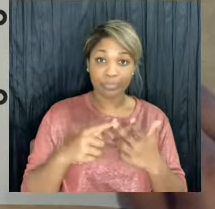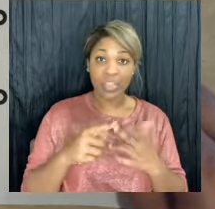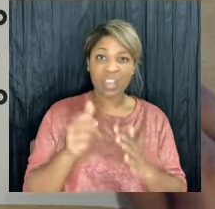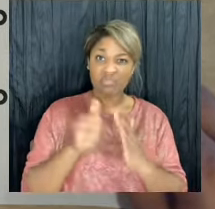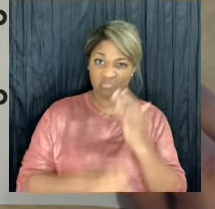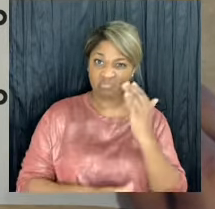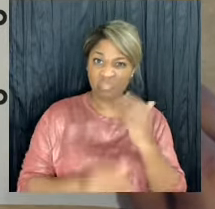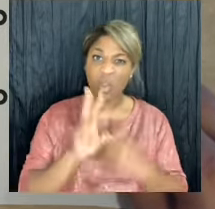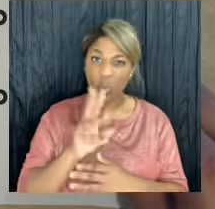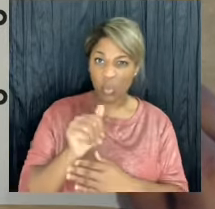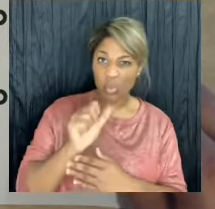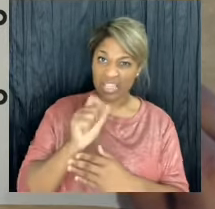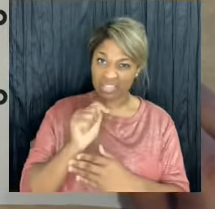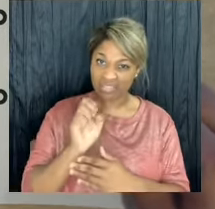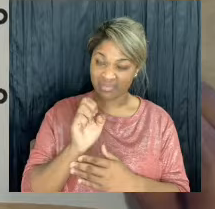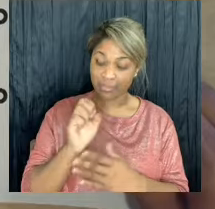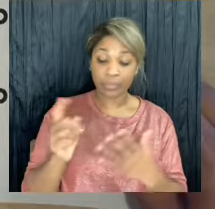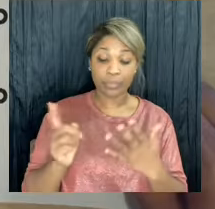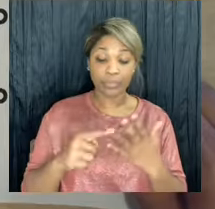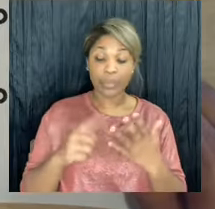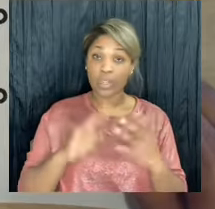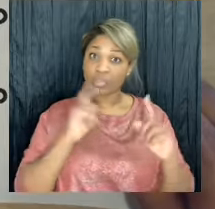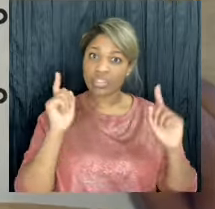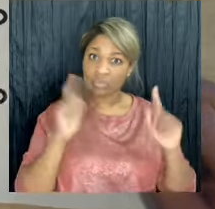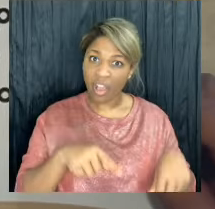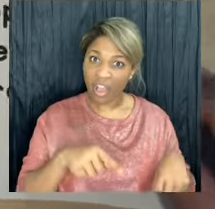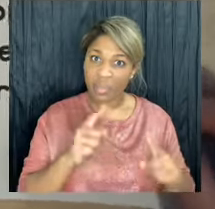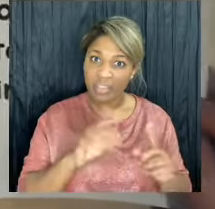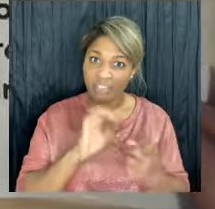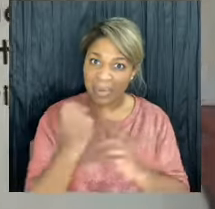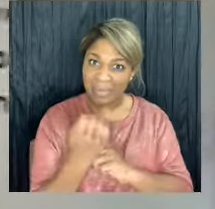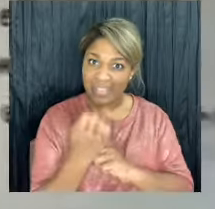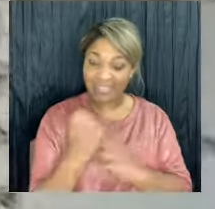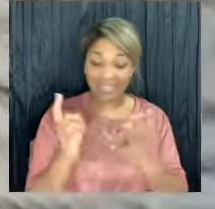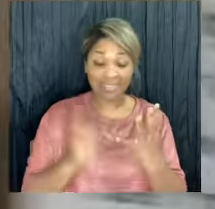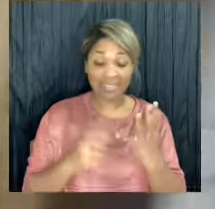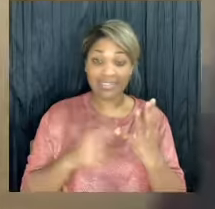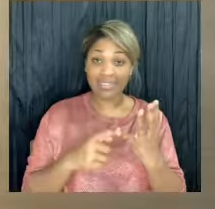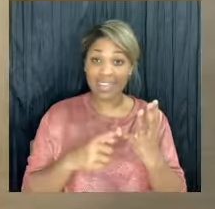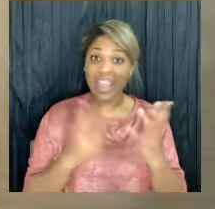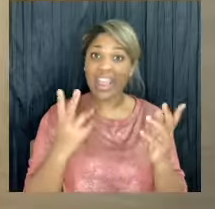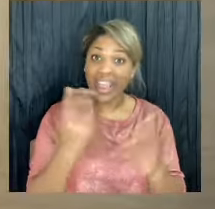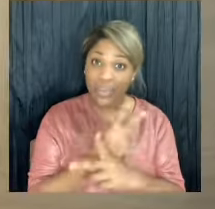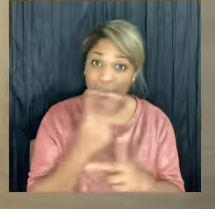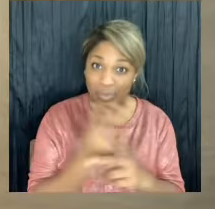they respond to their environment, and they reproduce.